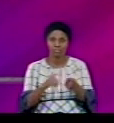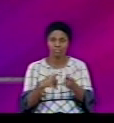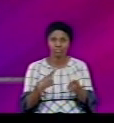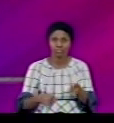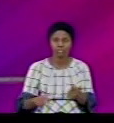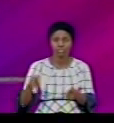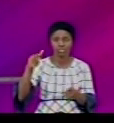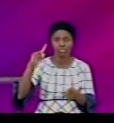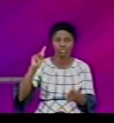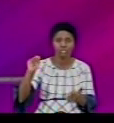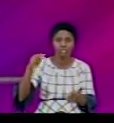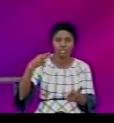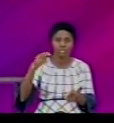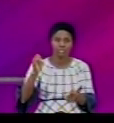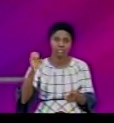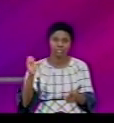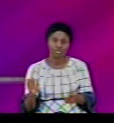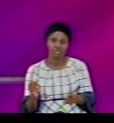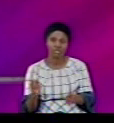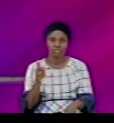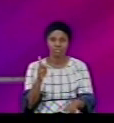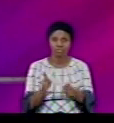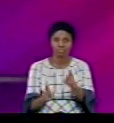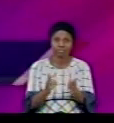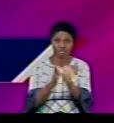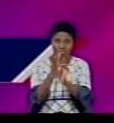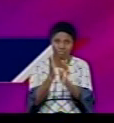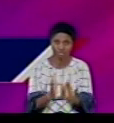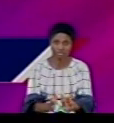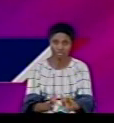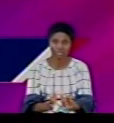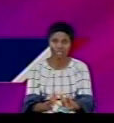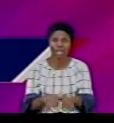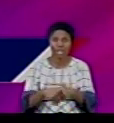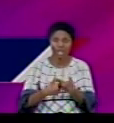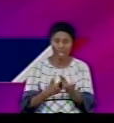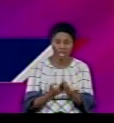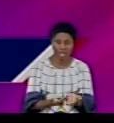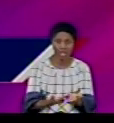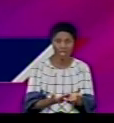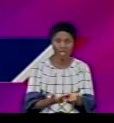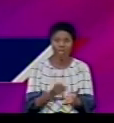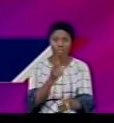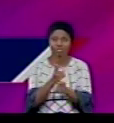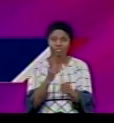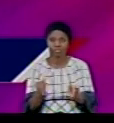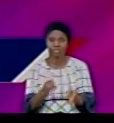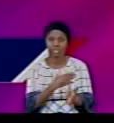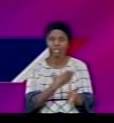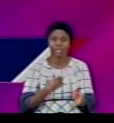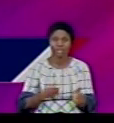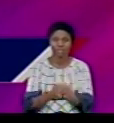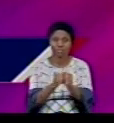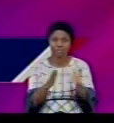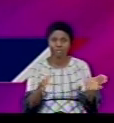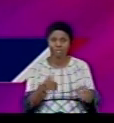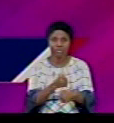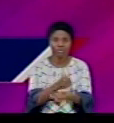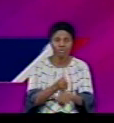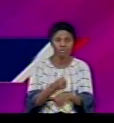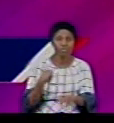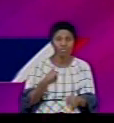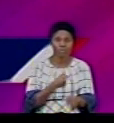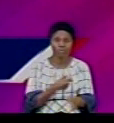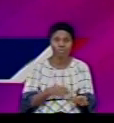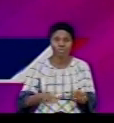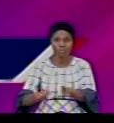God also, how holily and justly and unblameably we behave ourselves, all by the faith of the Son